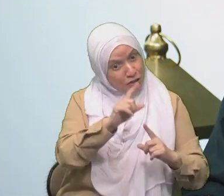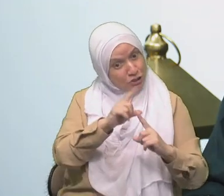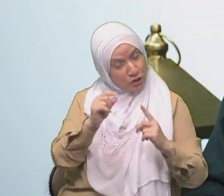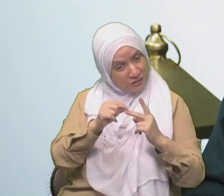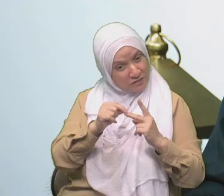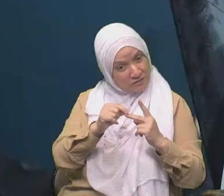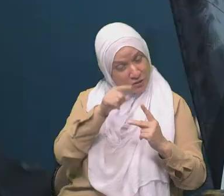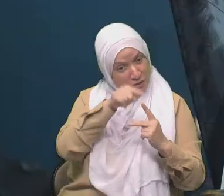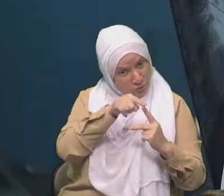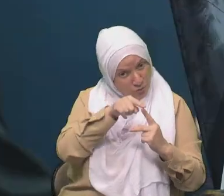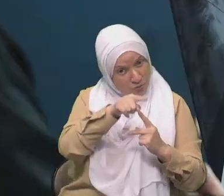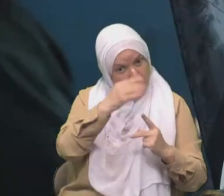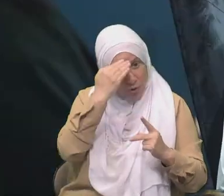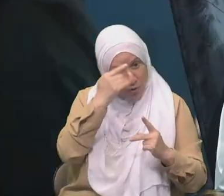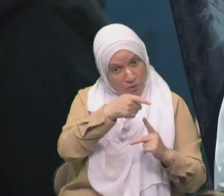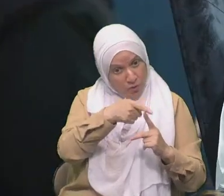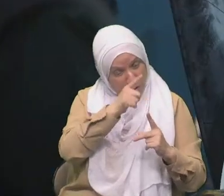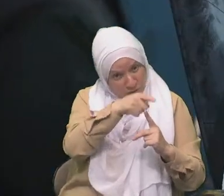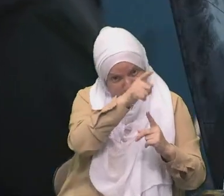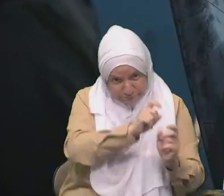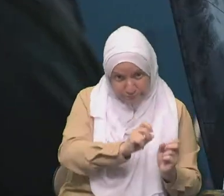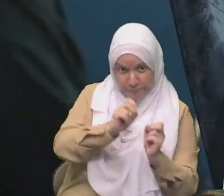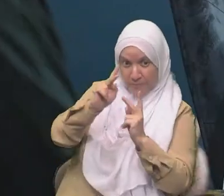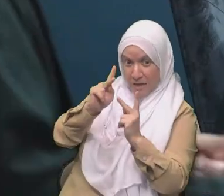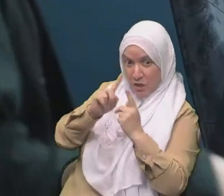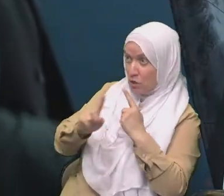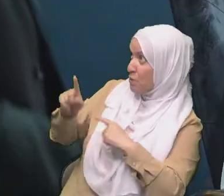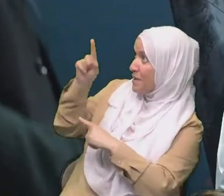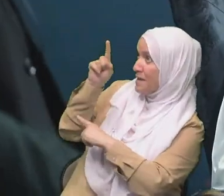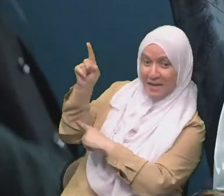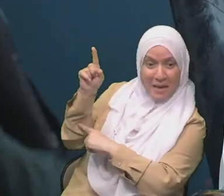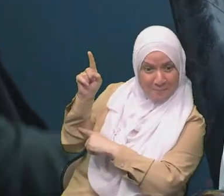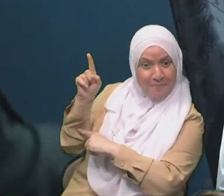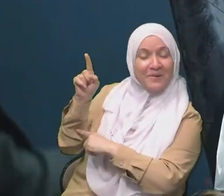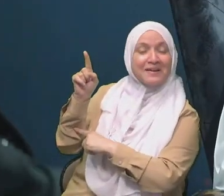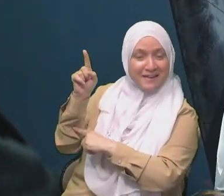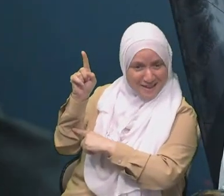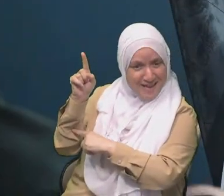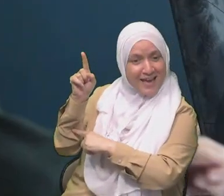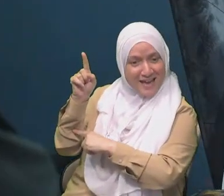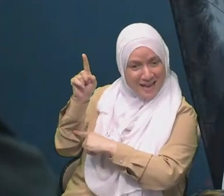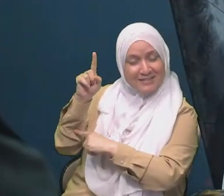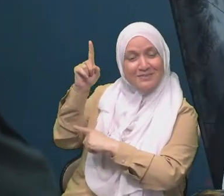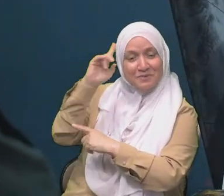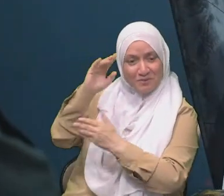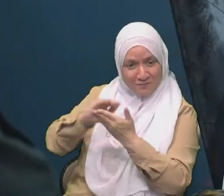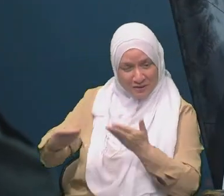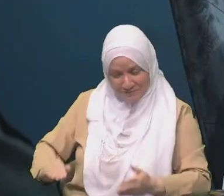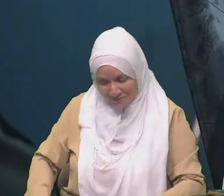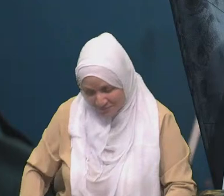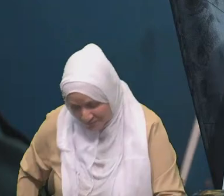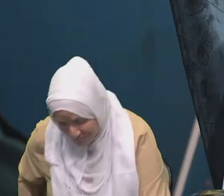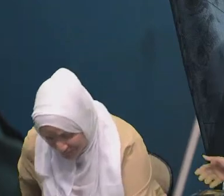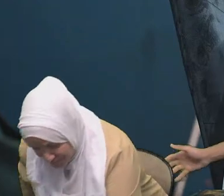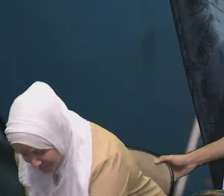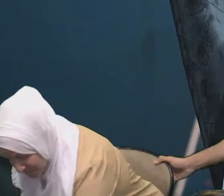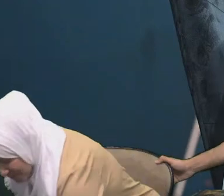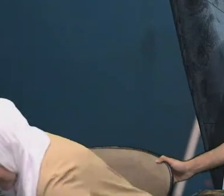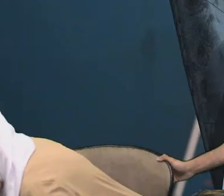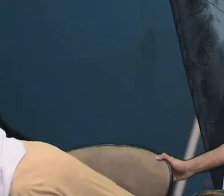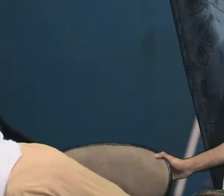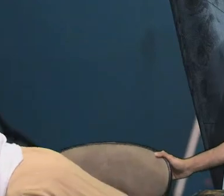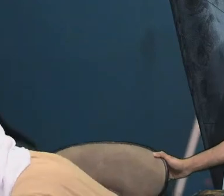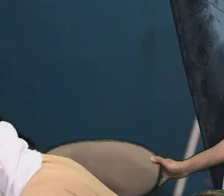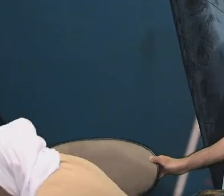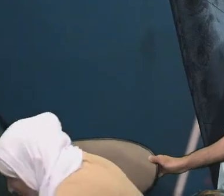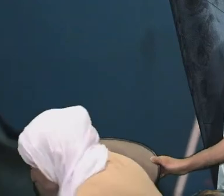right now, someone is asking a very legitimate question, obviously. How do I know that my repentance is even is real or